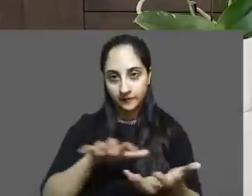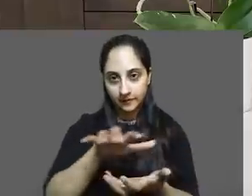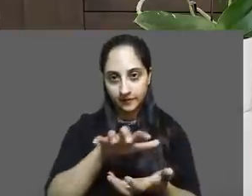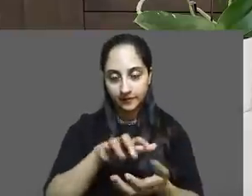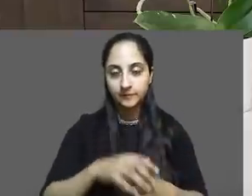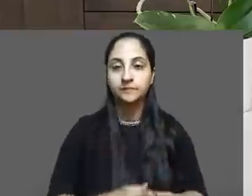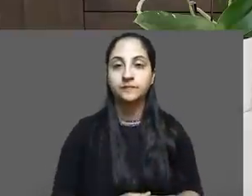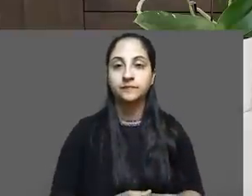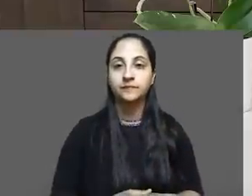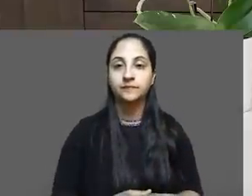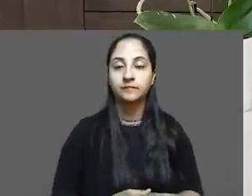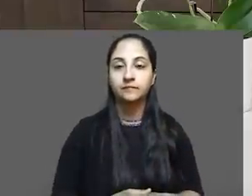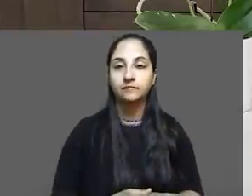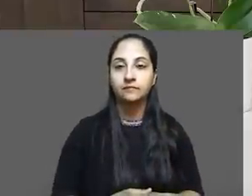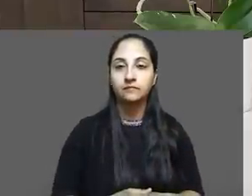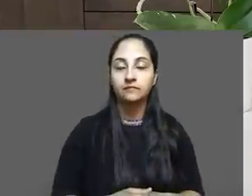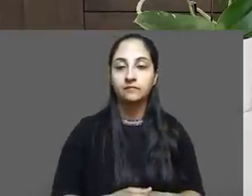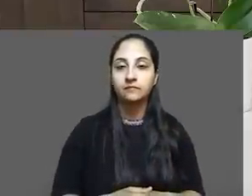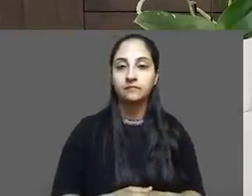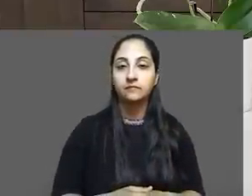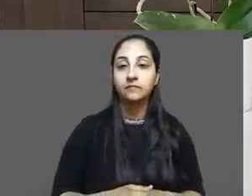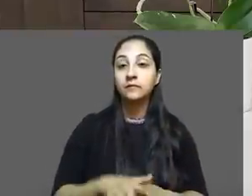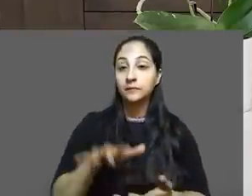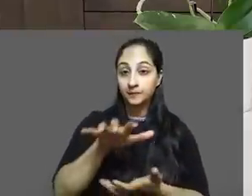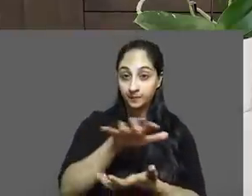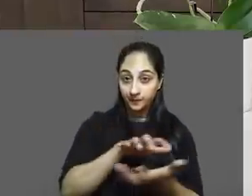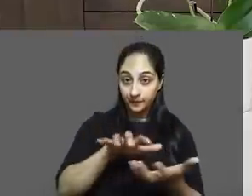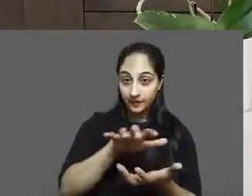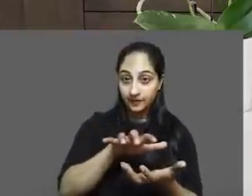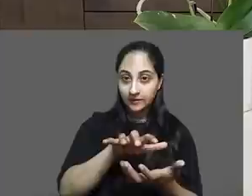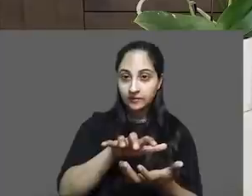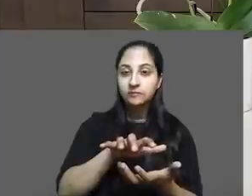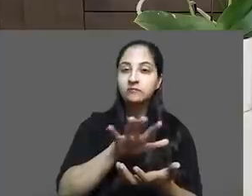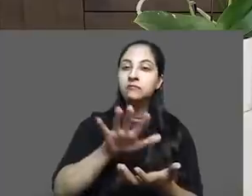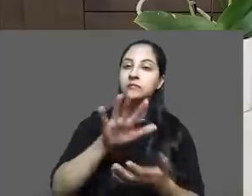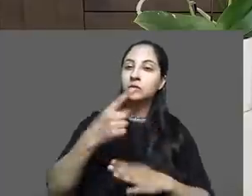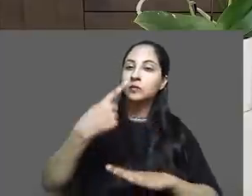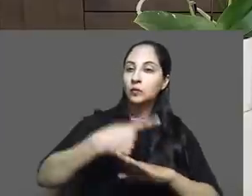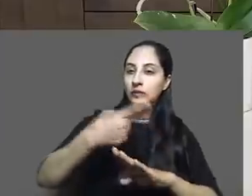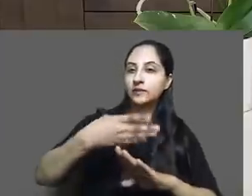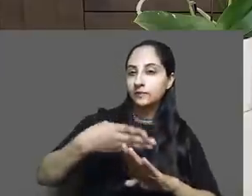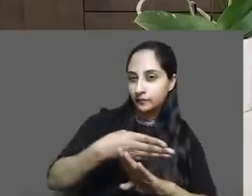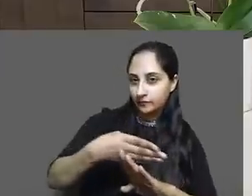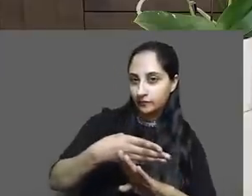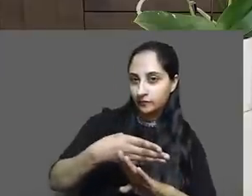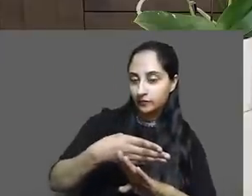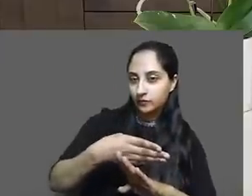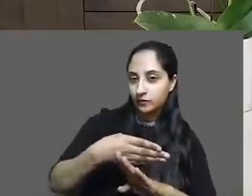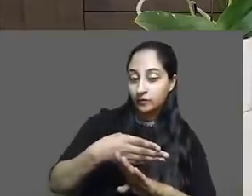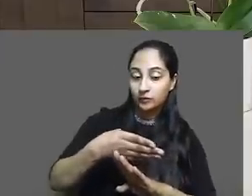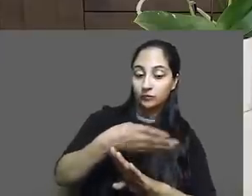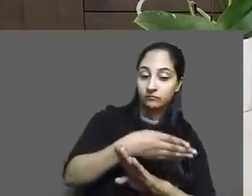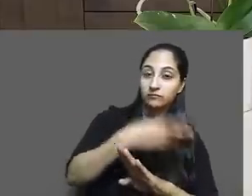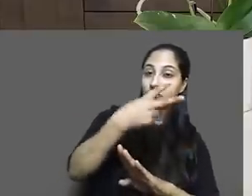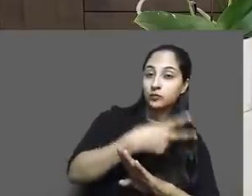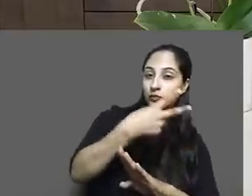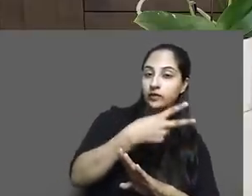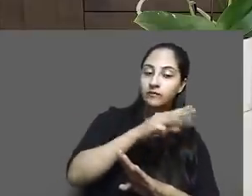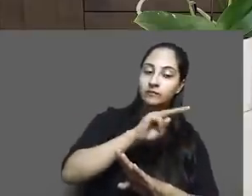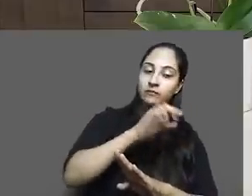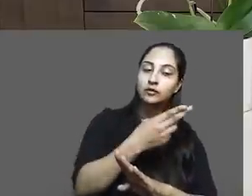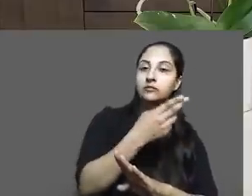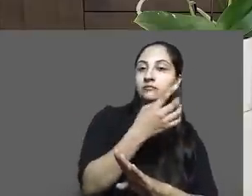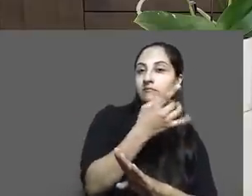a day or two before we actually start mixing them. And the mixing has to happen a day or before